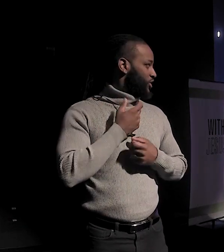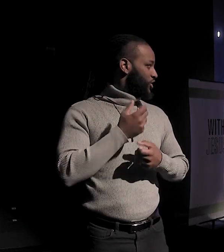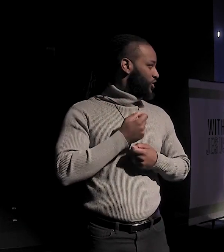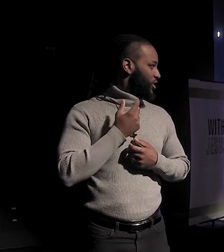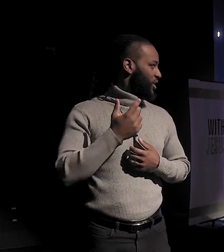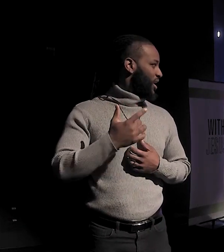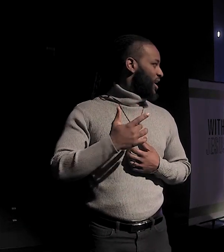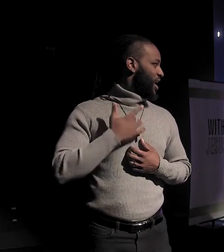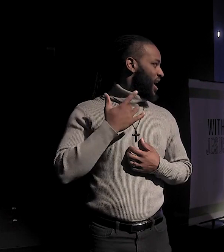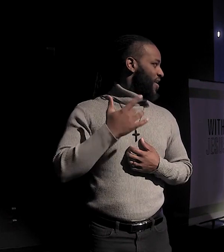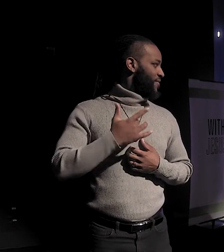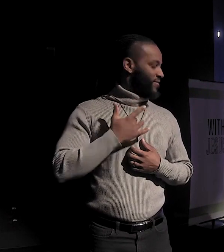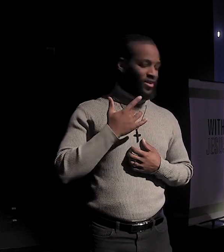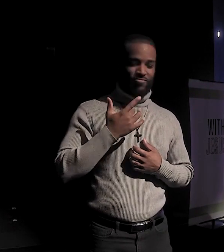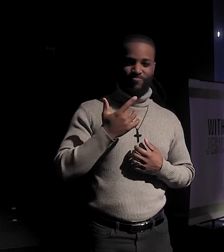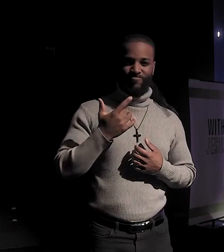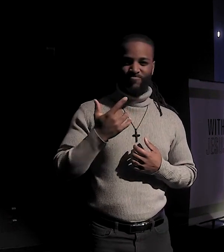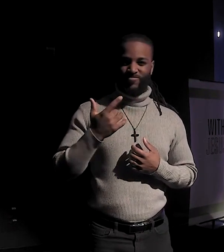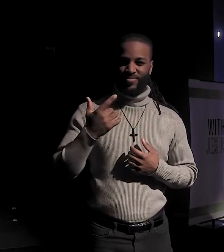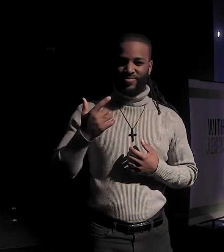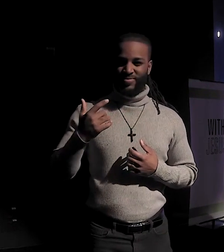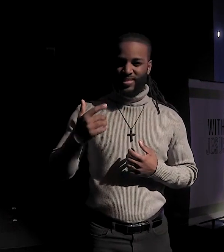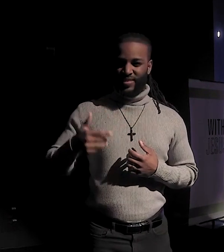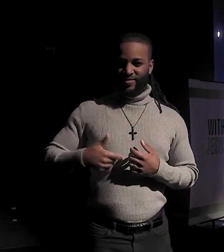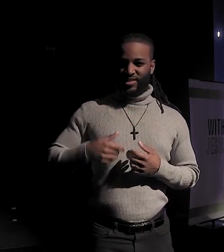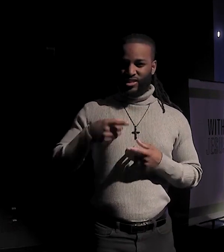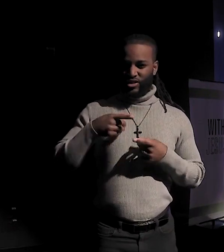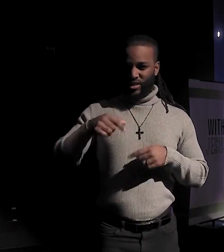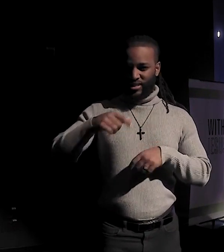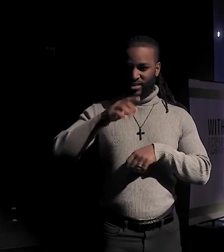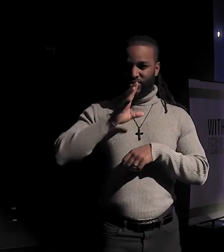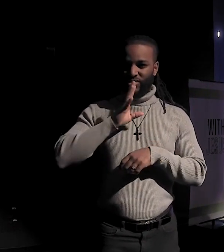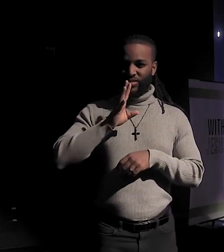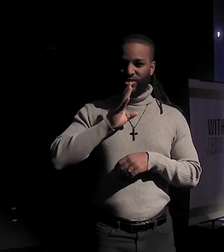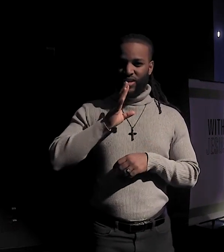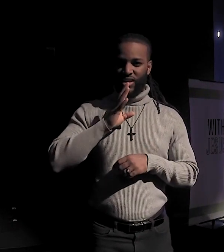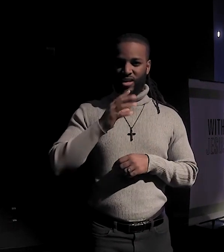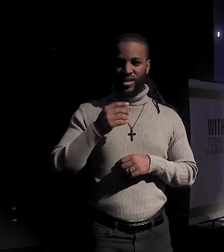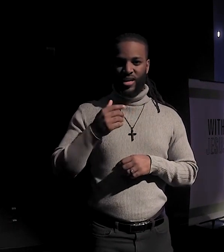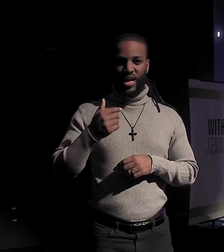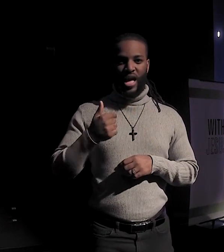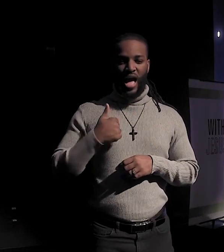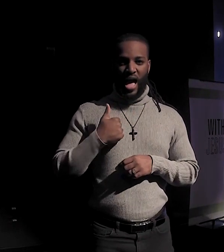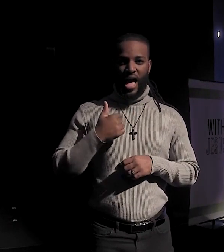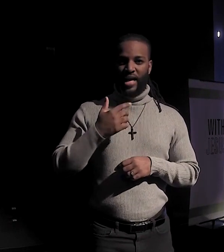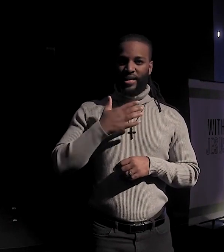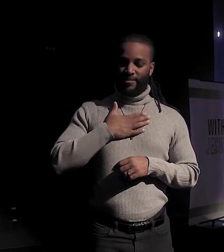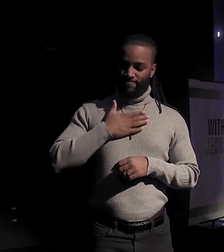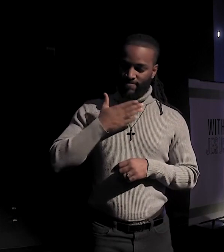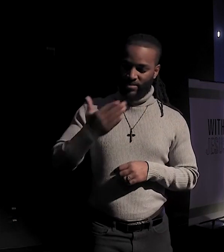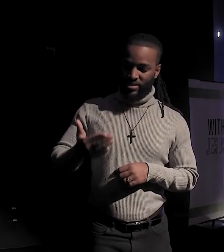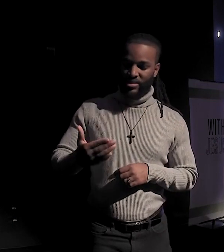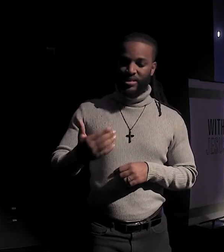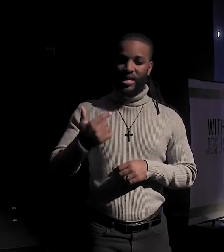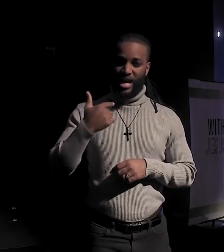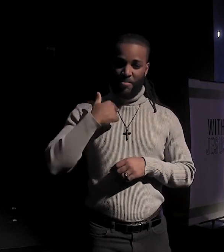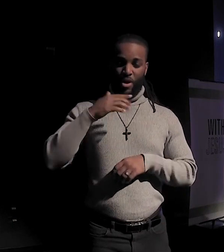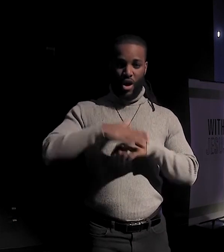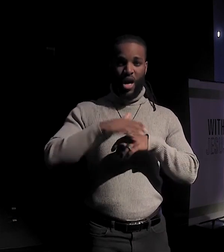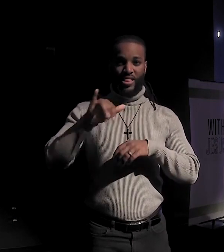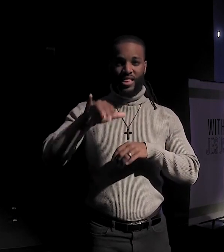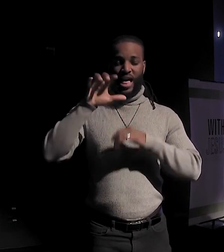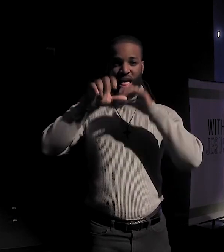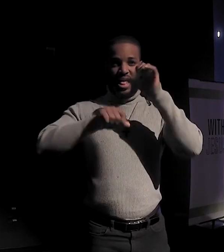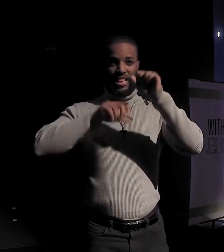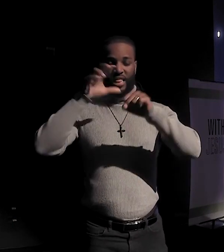felt convicted during this talk. I confess that I've been on that ladder